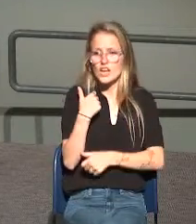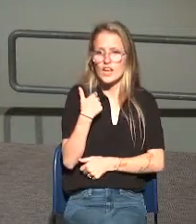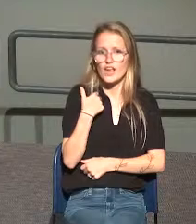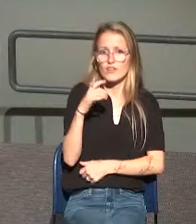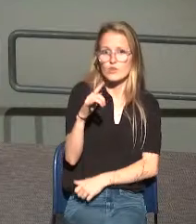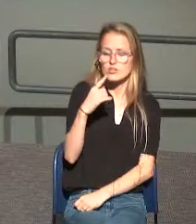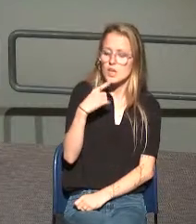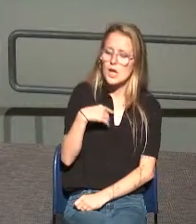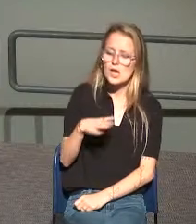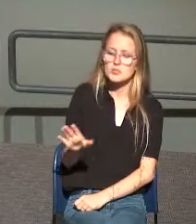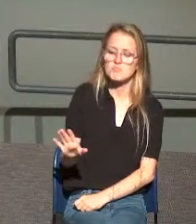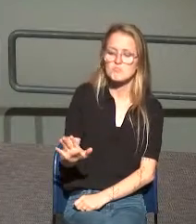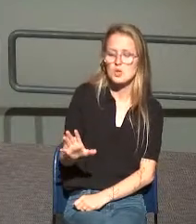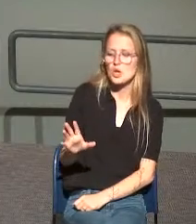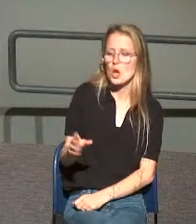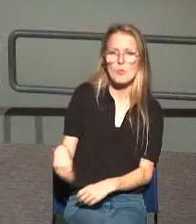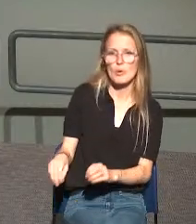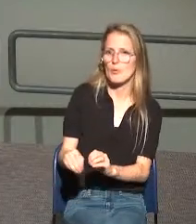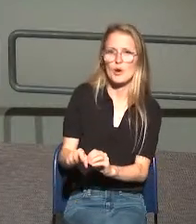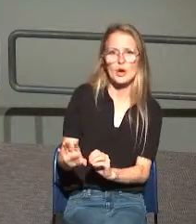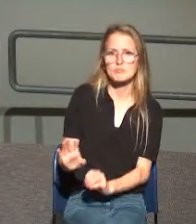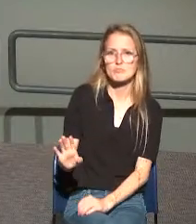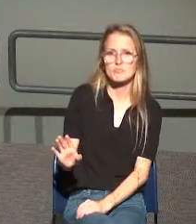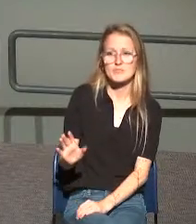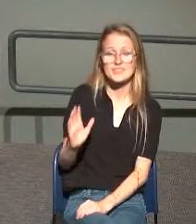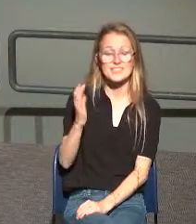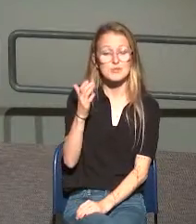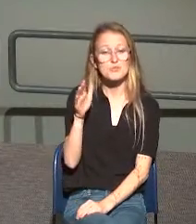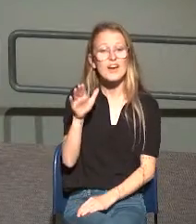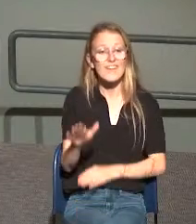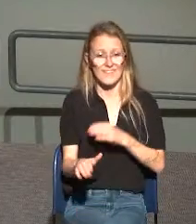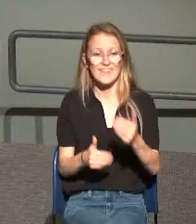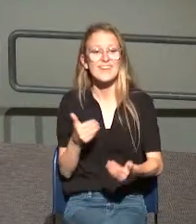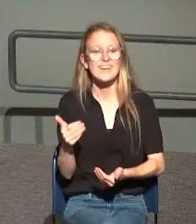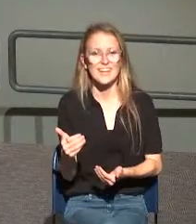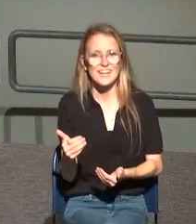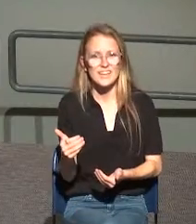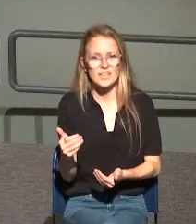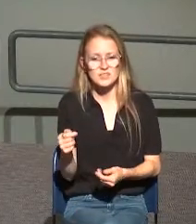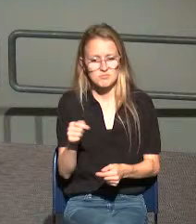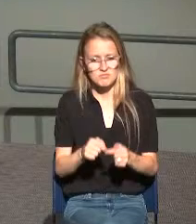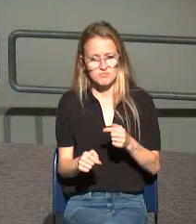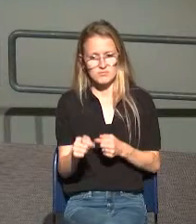them. And so, it was almost like 2 steps forward, 1 step back in a lot of cases.